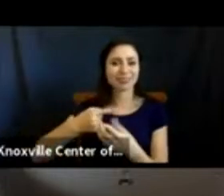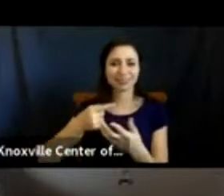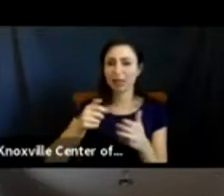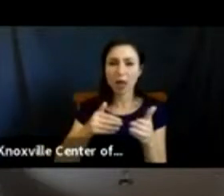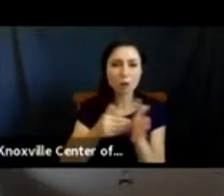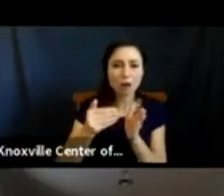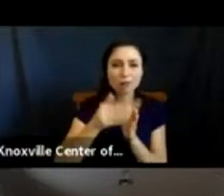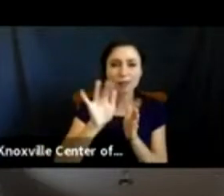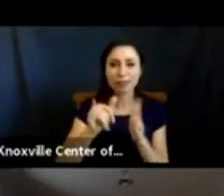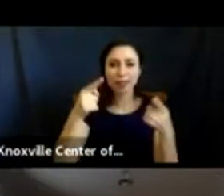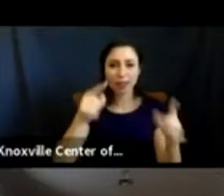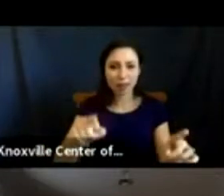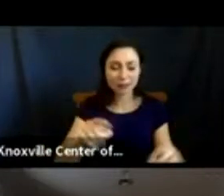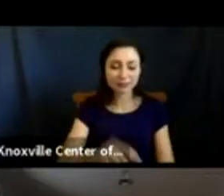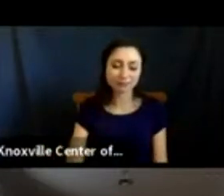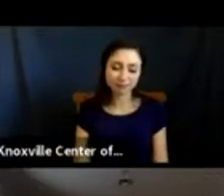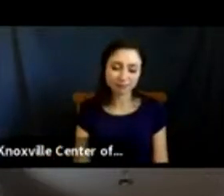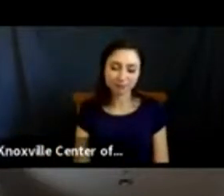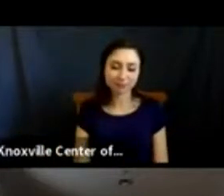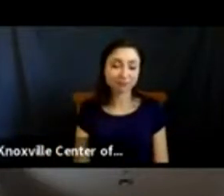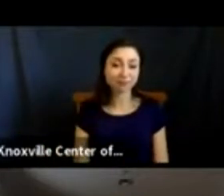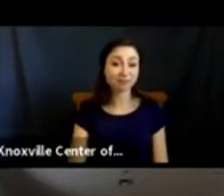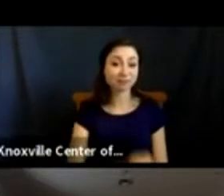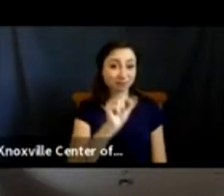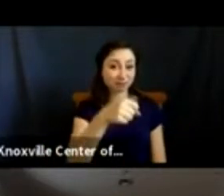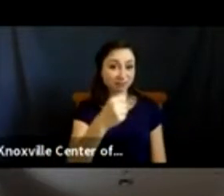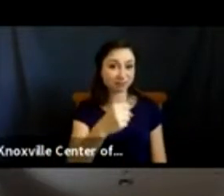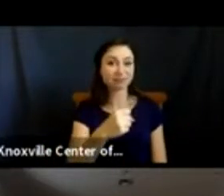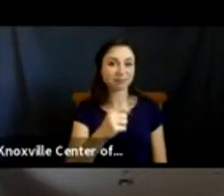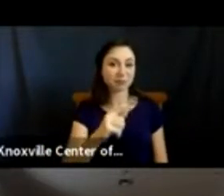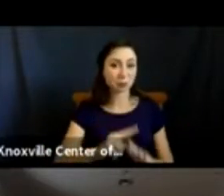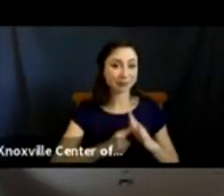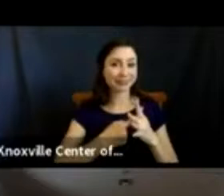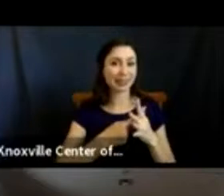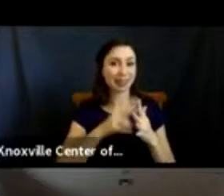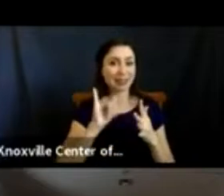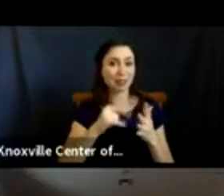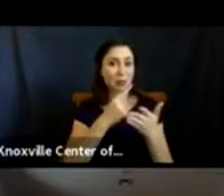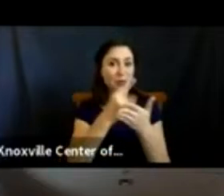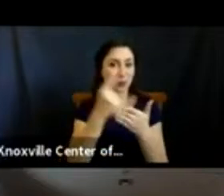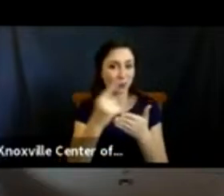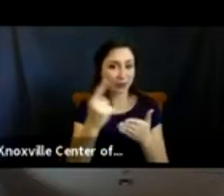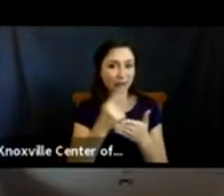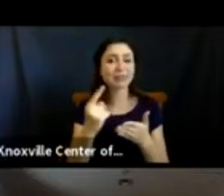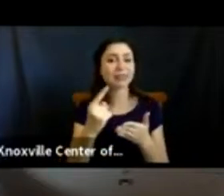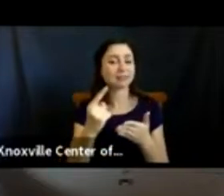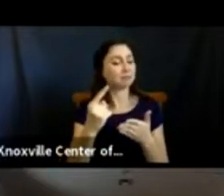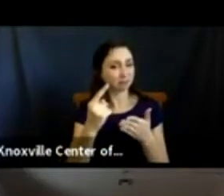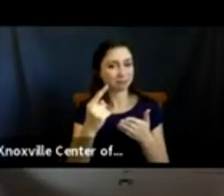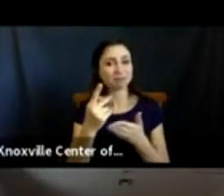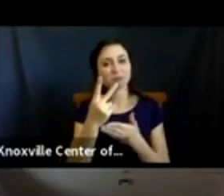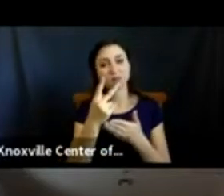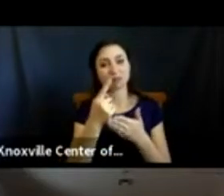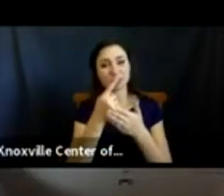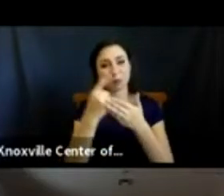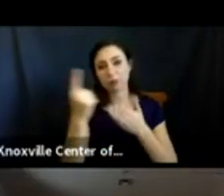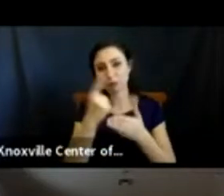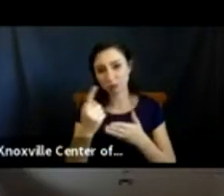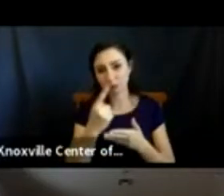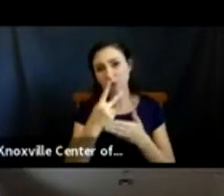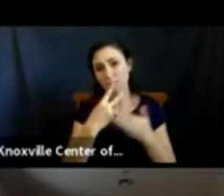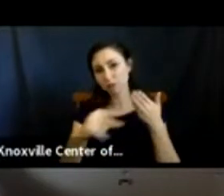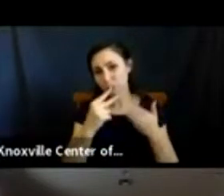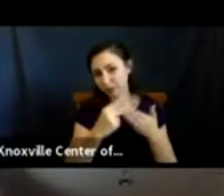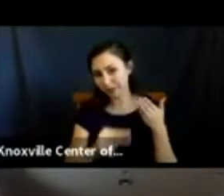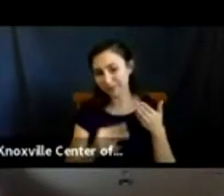done? Yes, sir. So at the beginning, it was a weekly. It was every other week. But now, since July, we moved